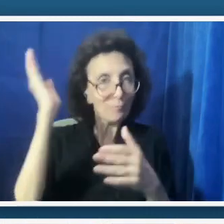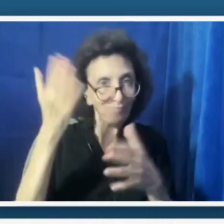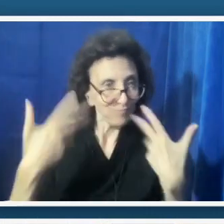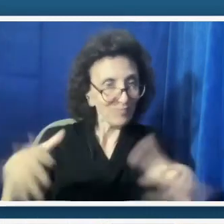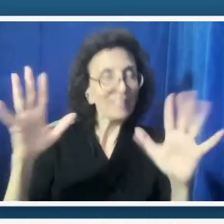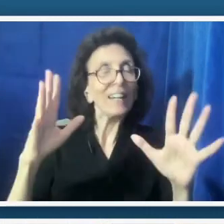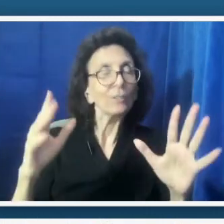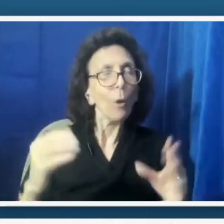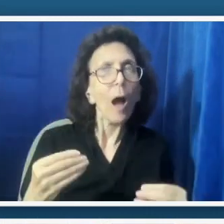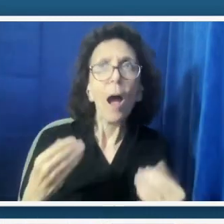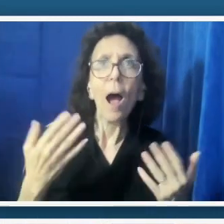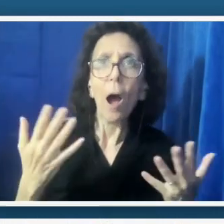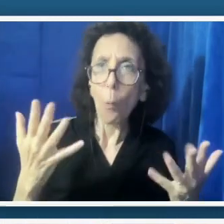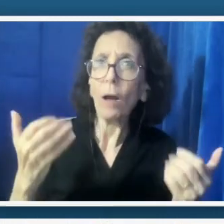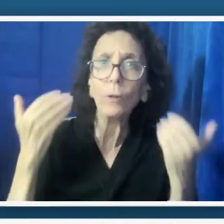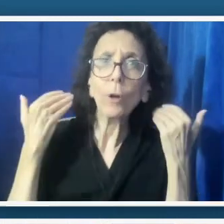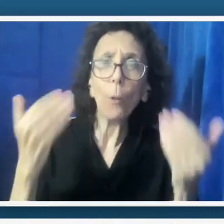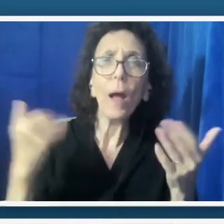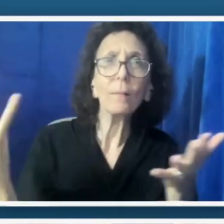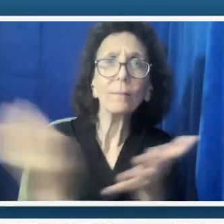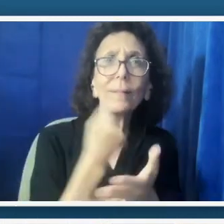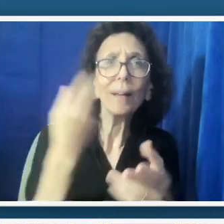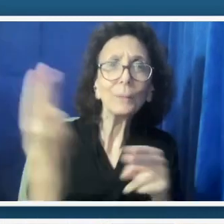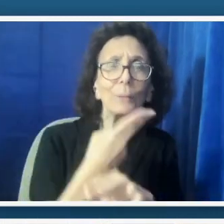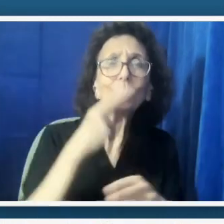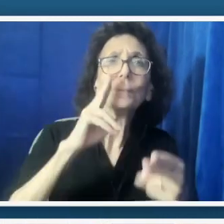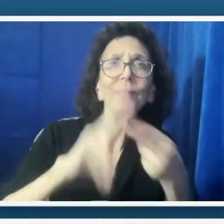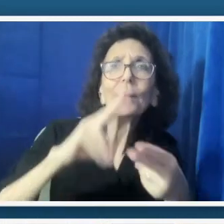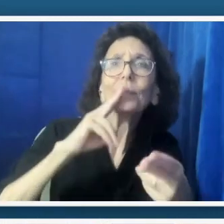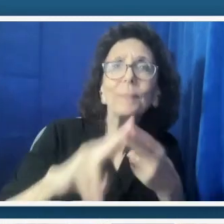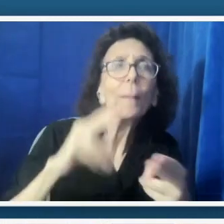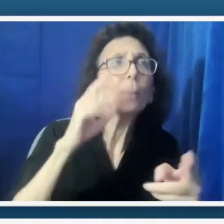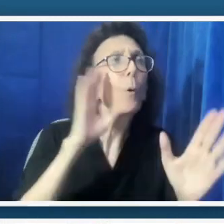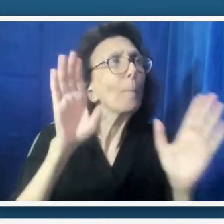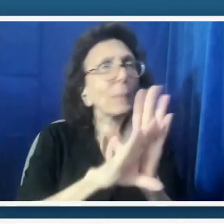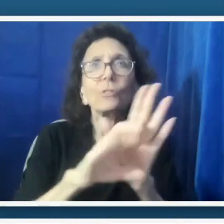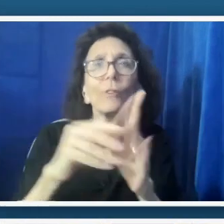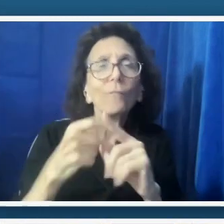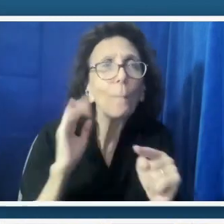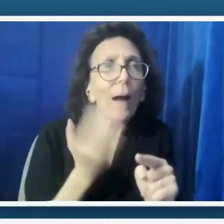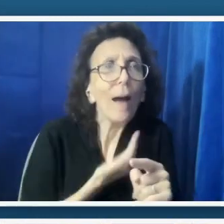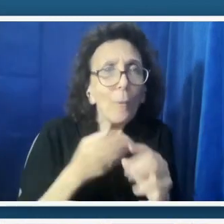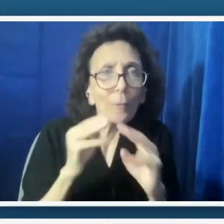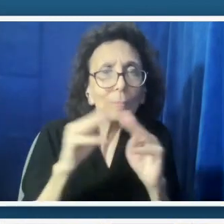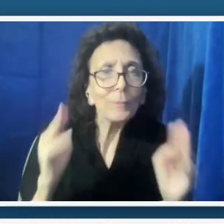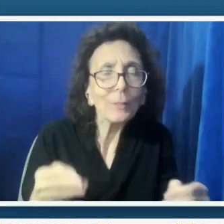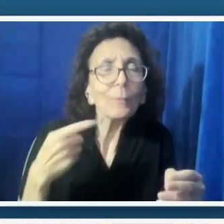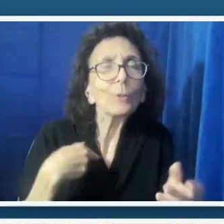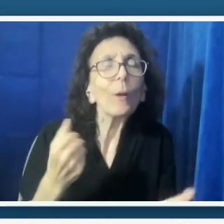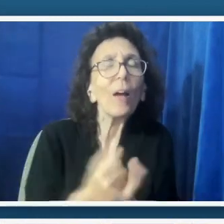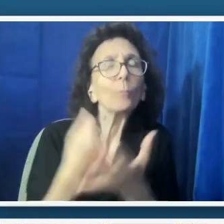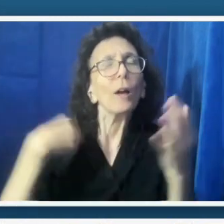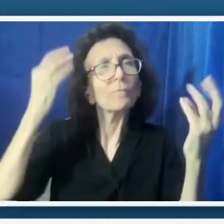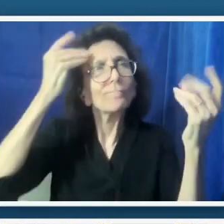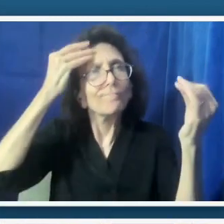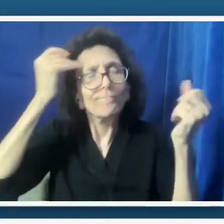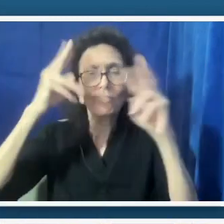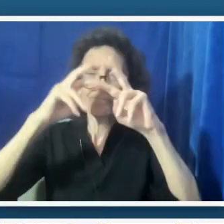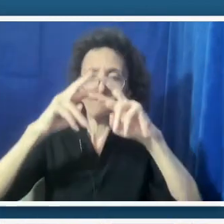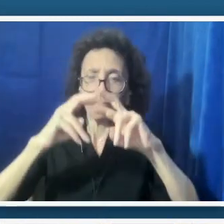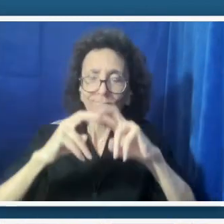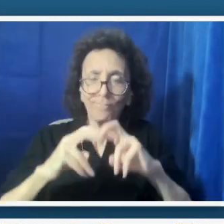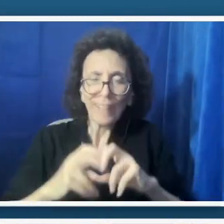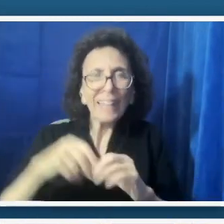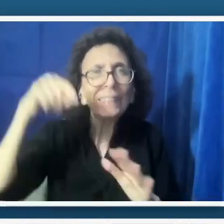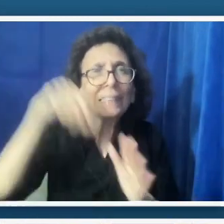use postal imagery in your own teaching environments to encourage critical thinking, historical analysis, and deep questioning. And Jessie will get